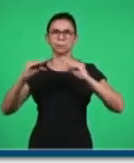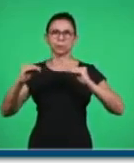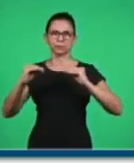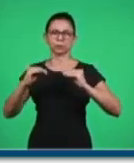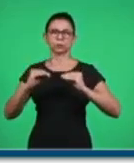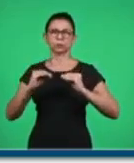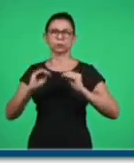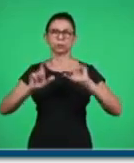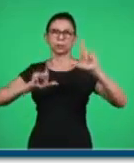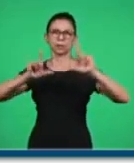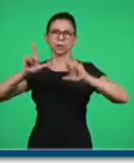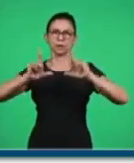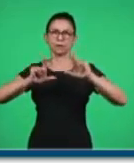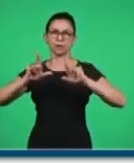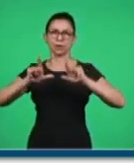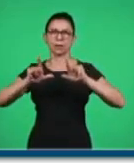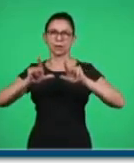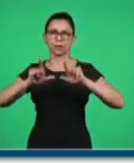TV,